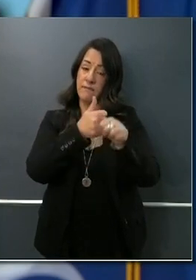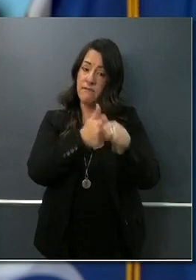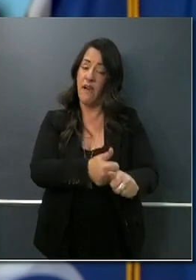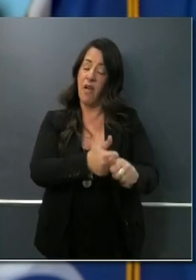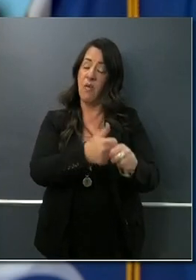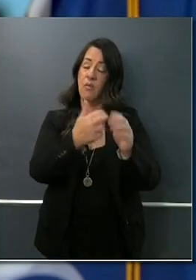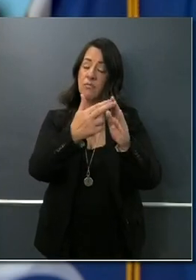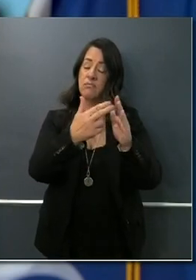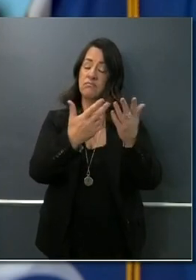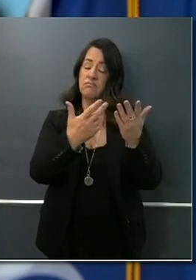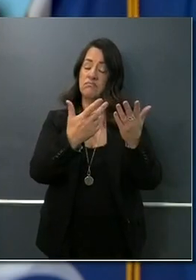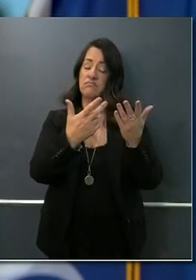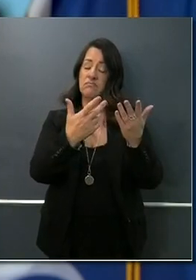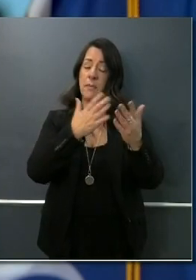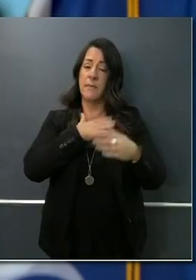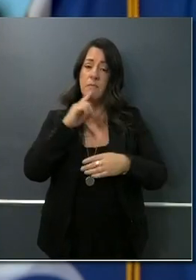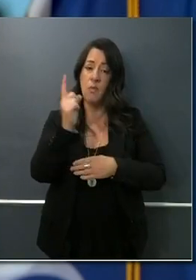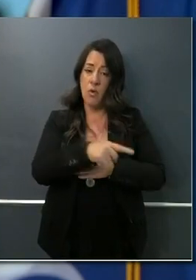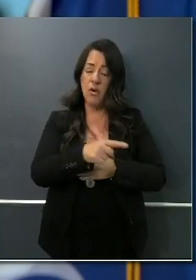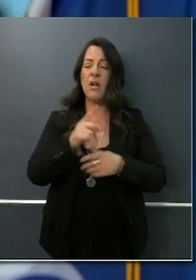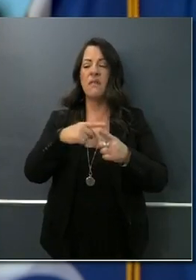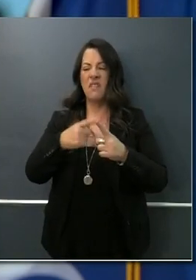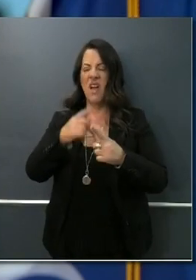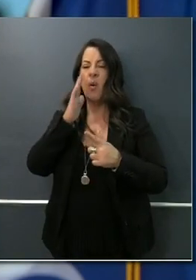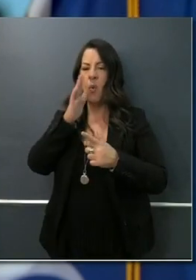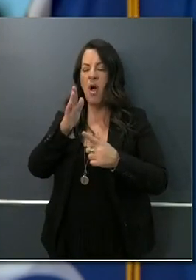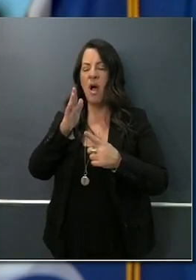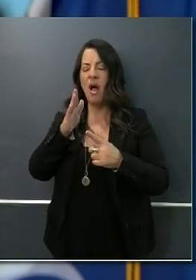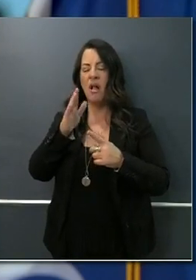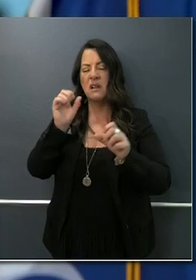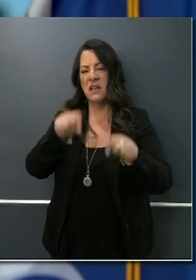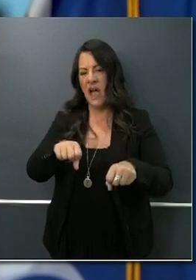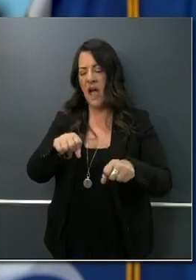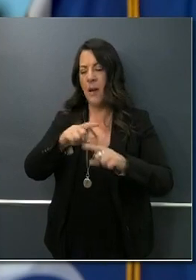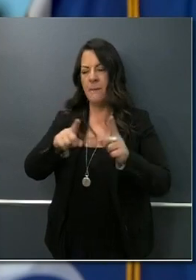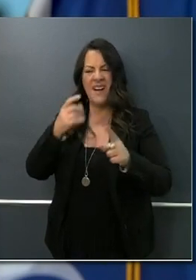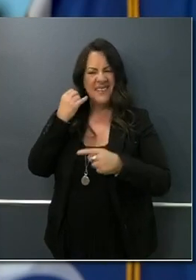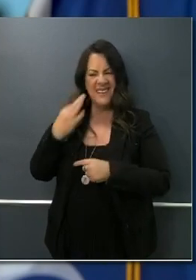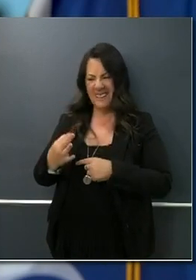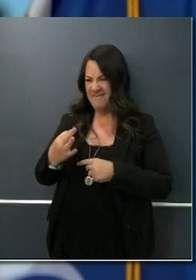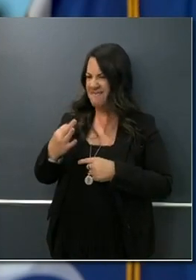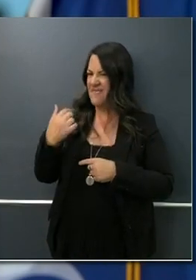if the spread is not suppressed, if we go back to our